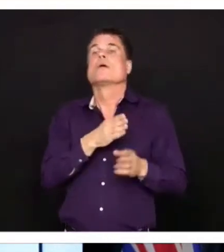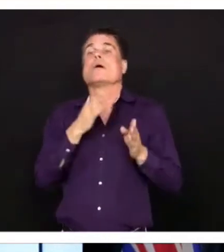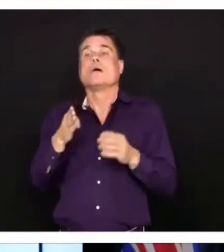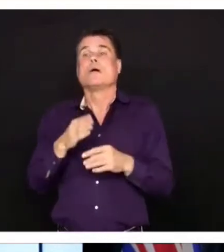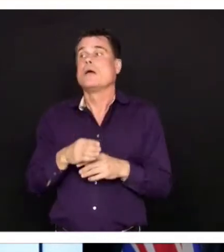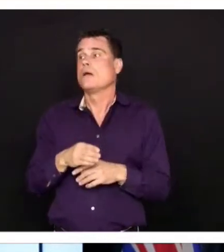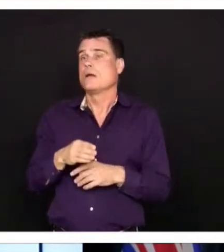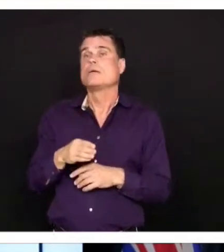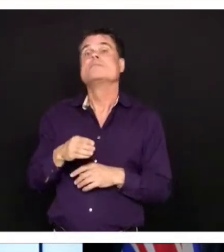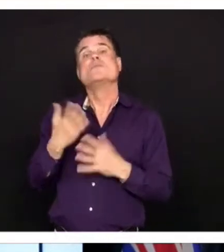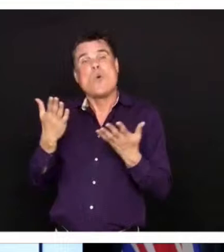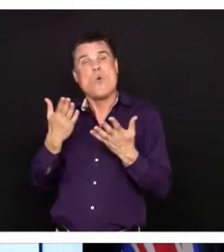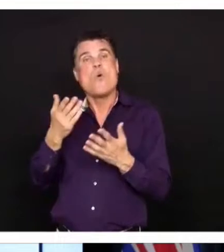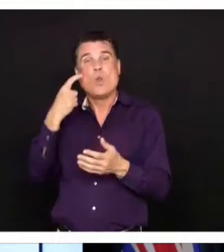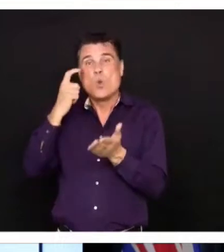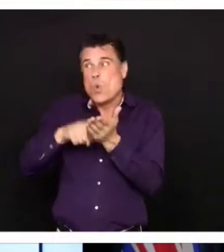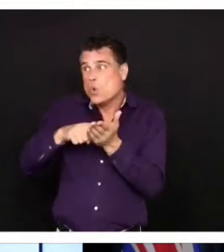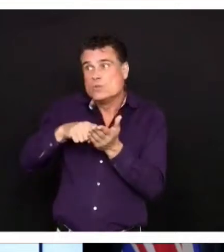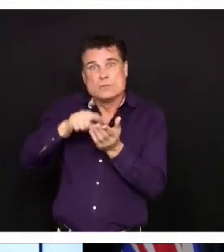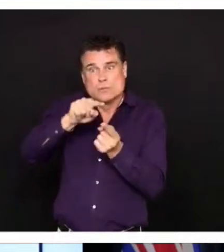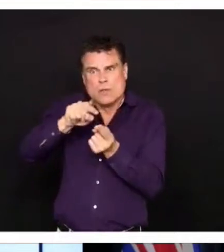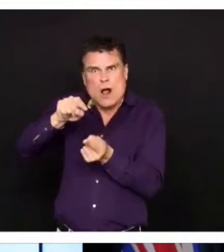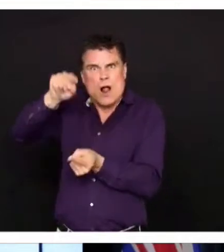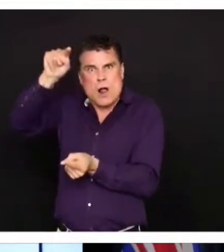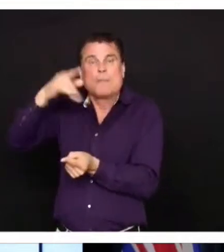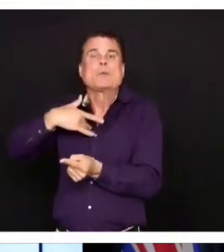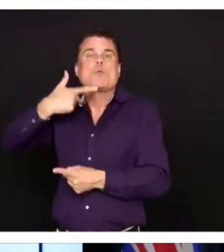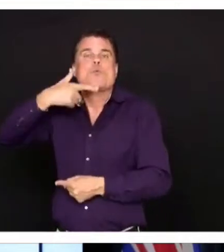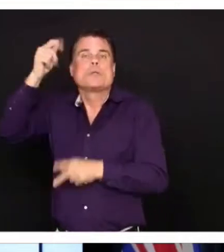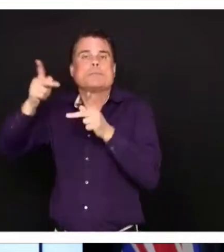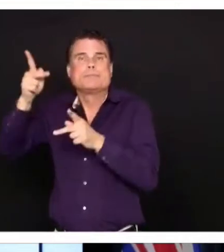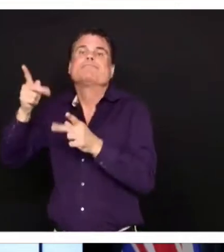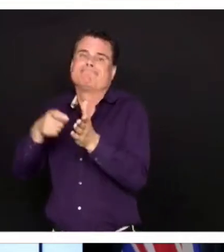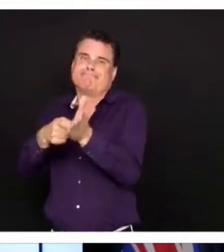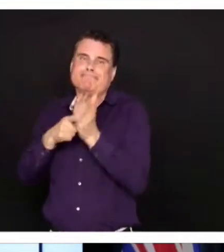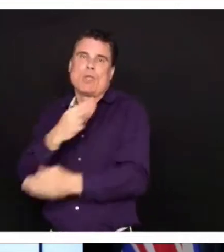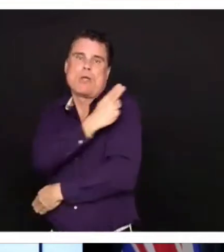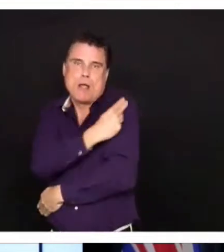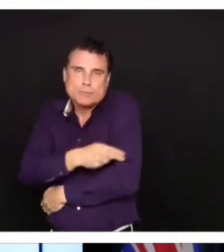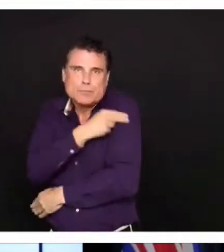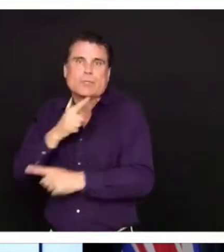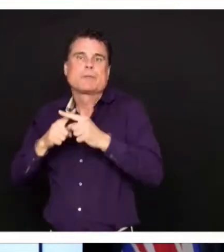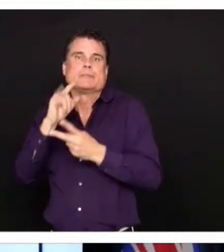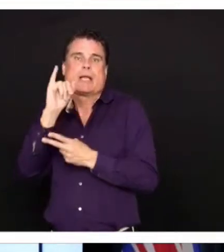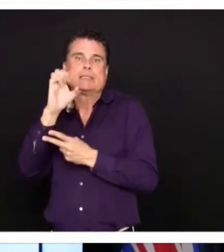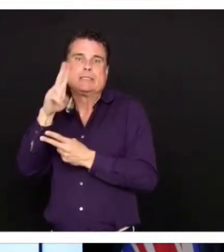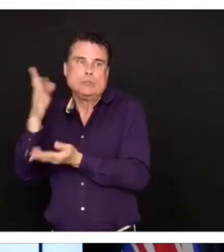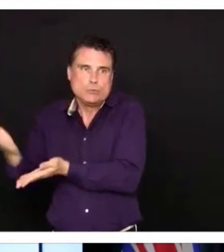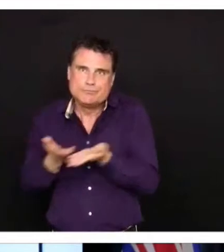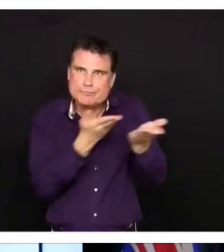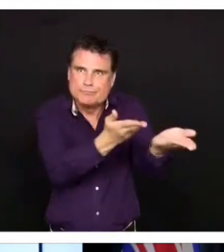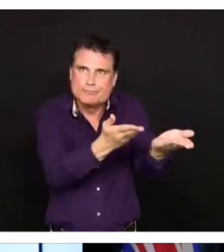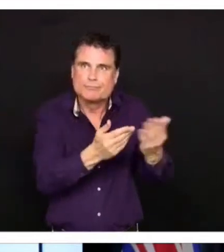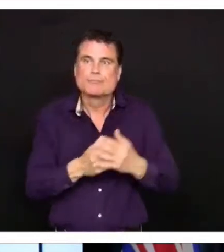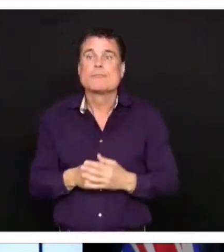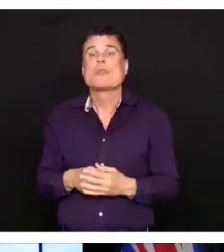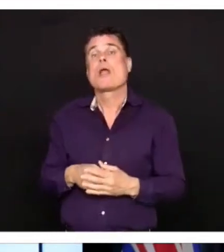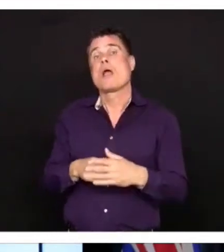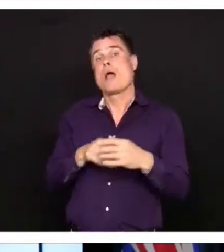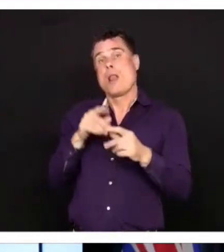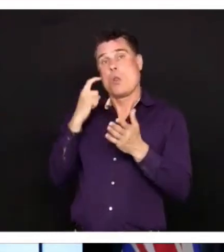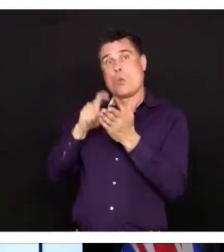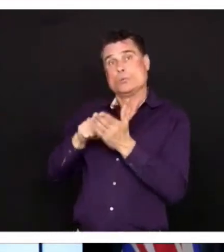had one death in a person in their 40s, two people in their 60s,